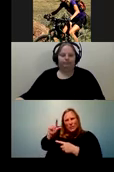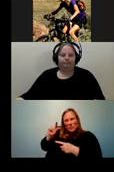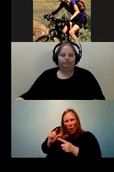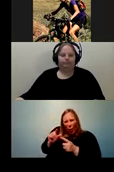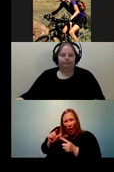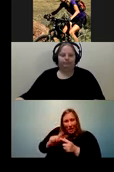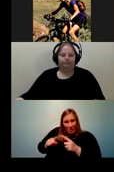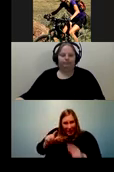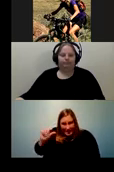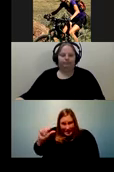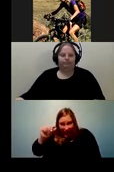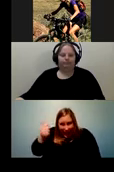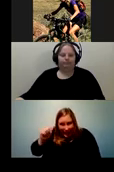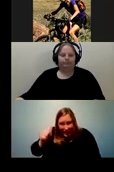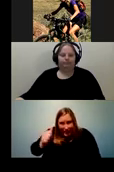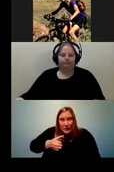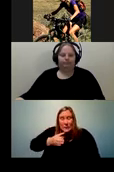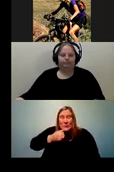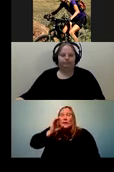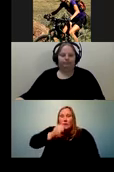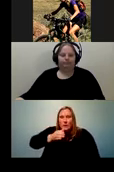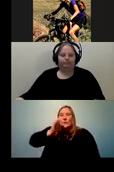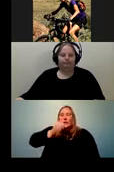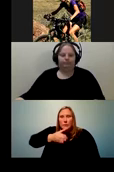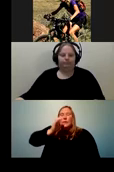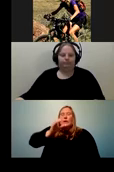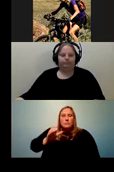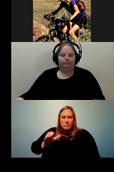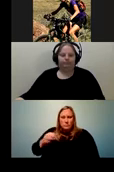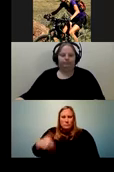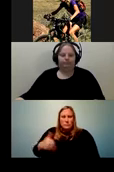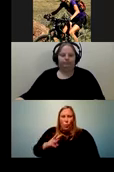lot of gin or vodka. It's a lot.